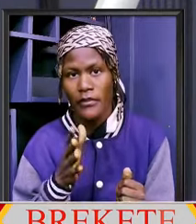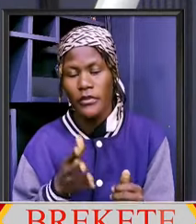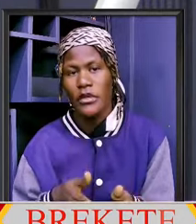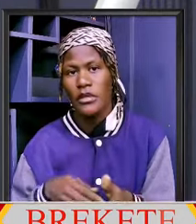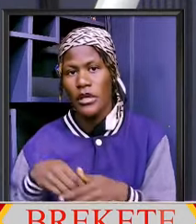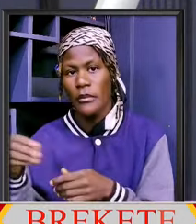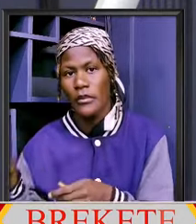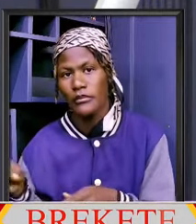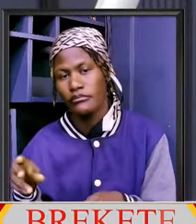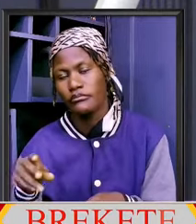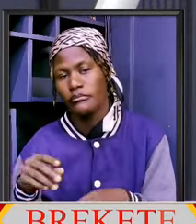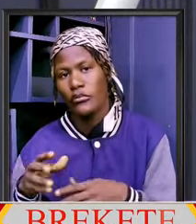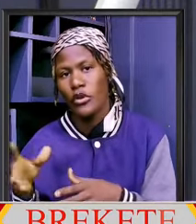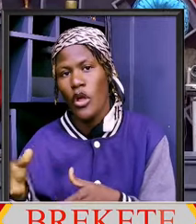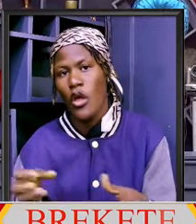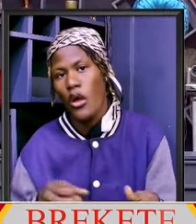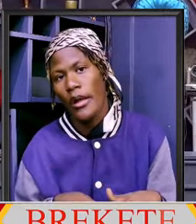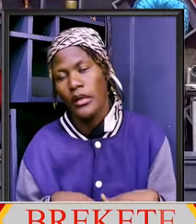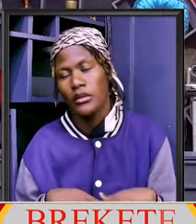breeze.